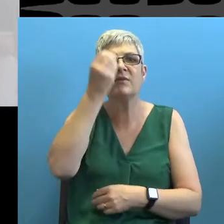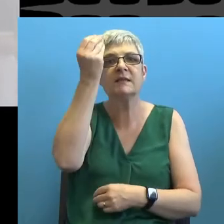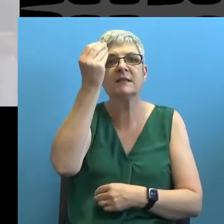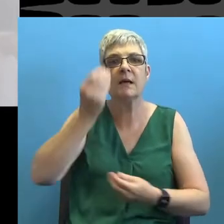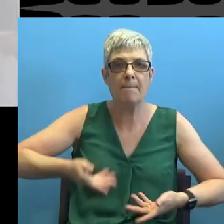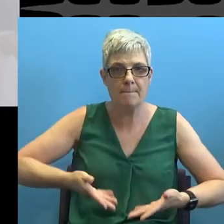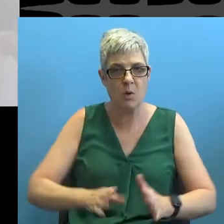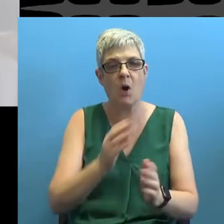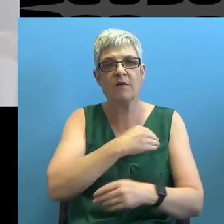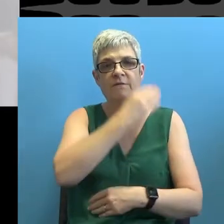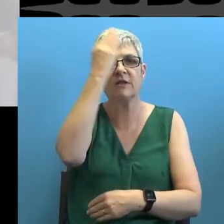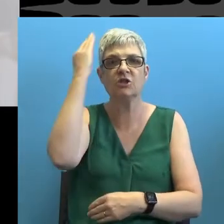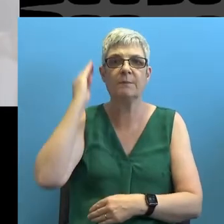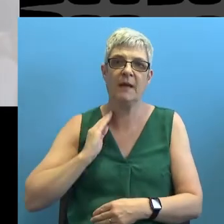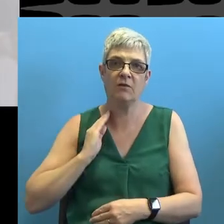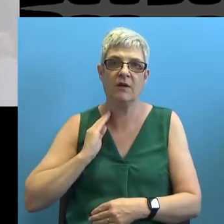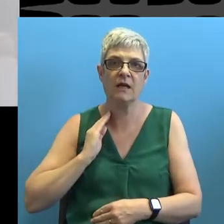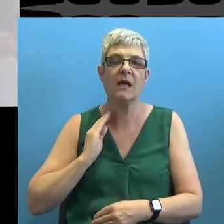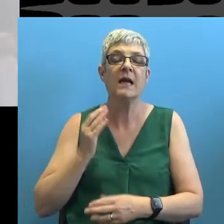born of the Virgin Mary,